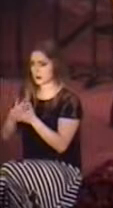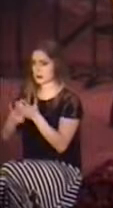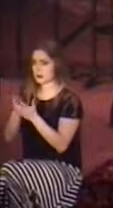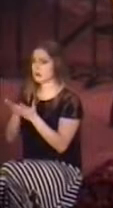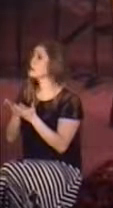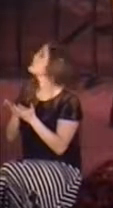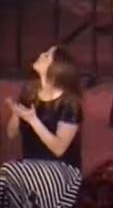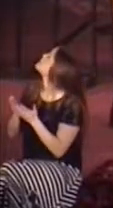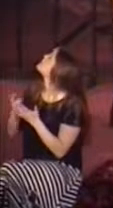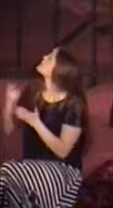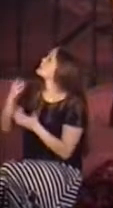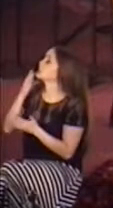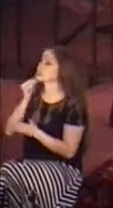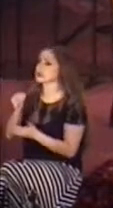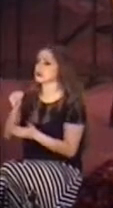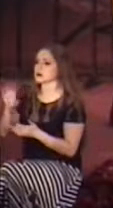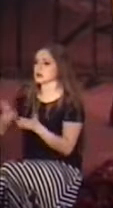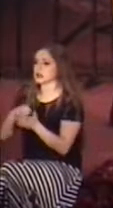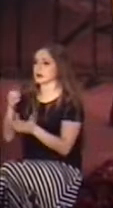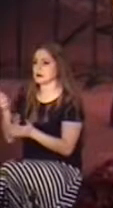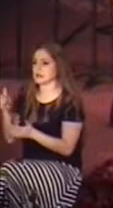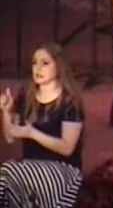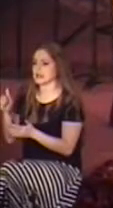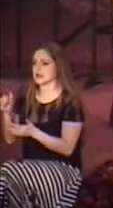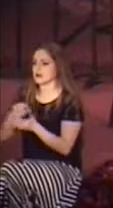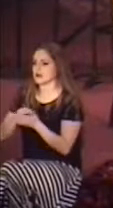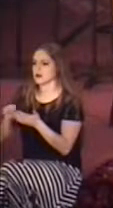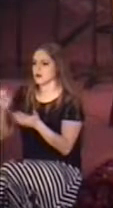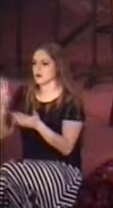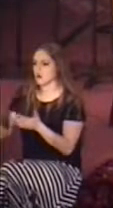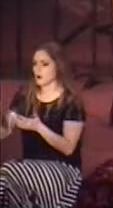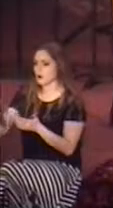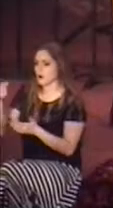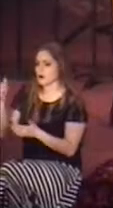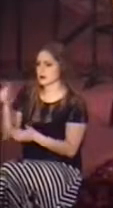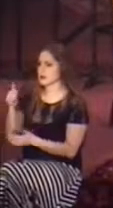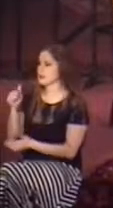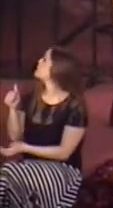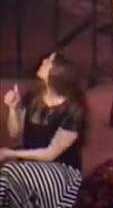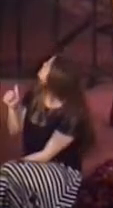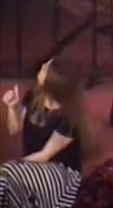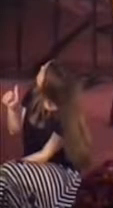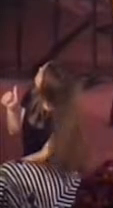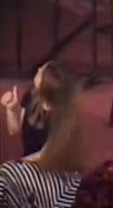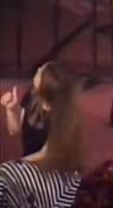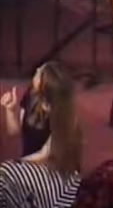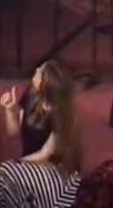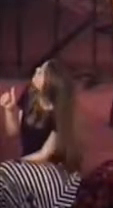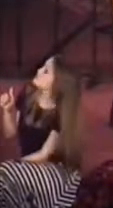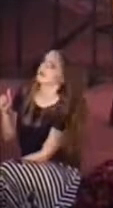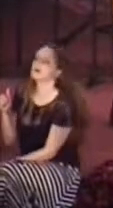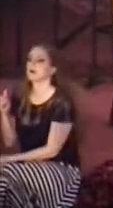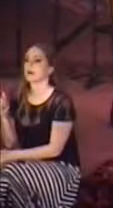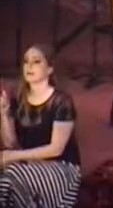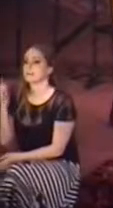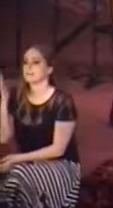chapter 10, and we'll look at verses 4 through 10. So why did Jesus come to earth? Why did He have to come?